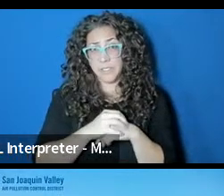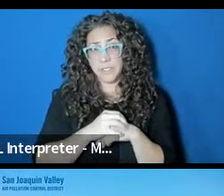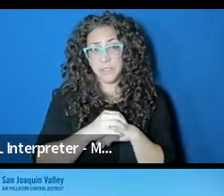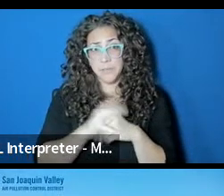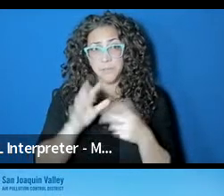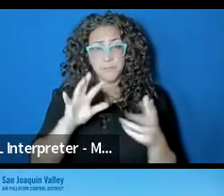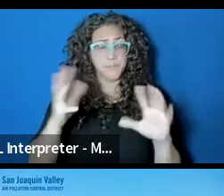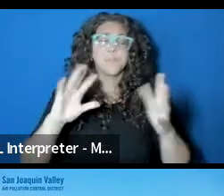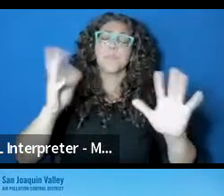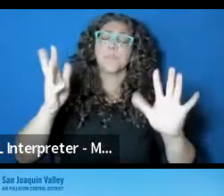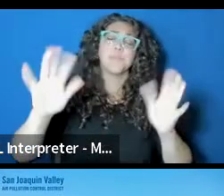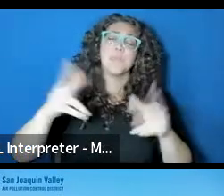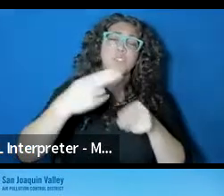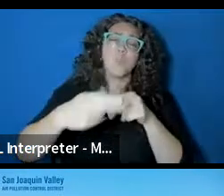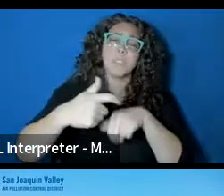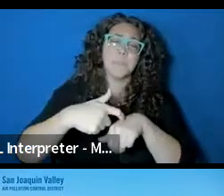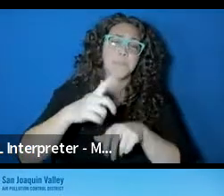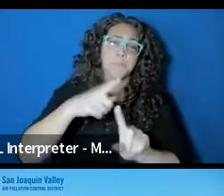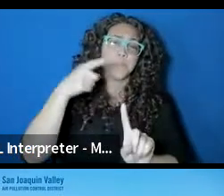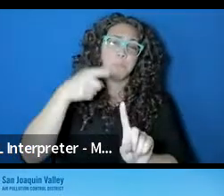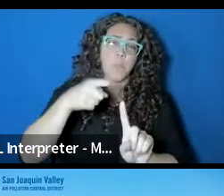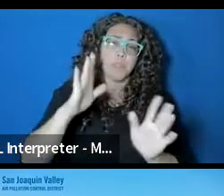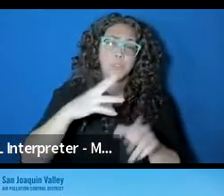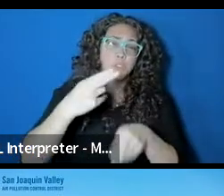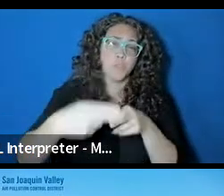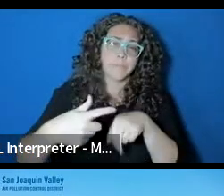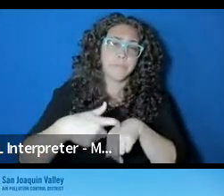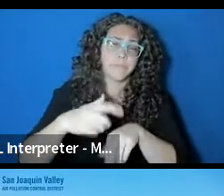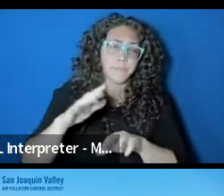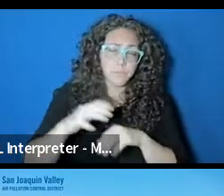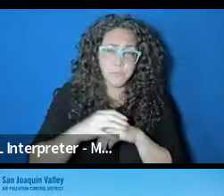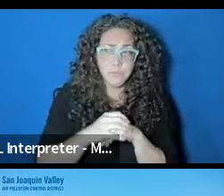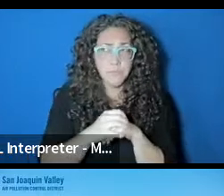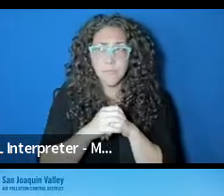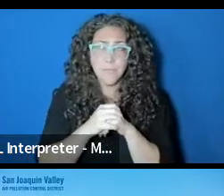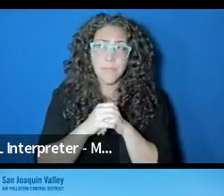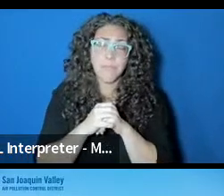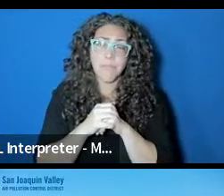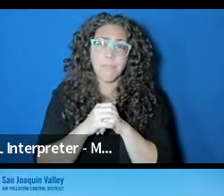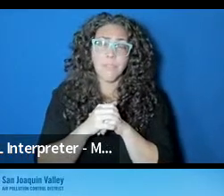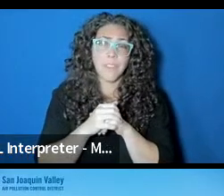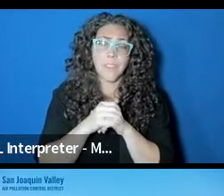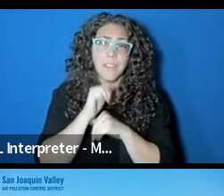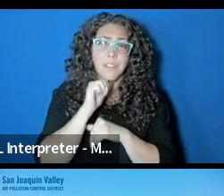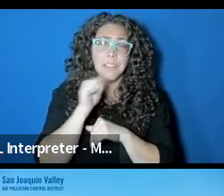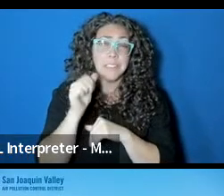Whatever, it's a very short time, and it just doesn't seem like that,